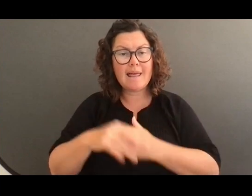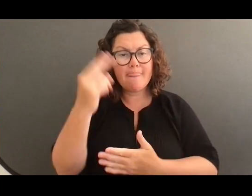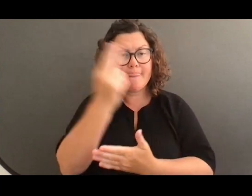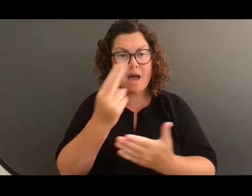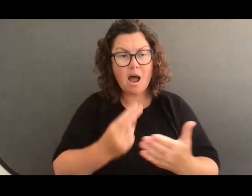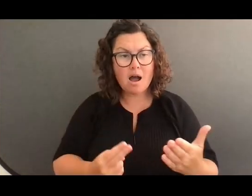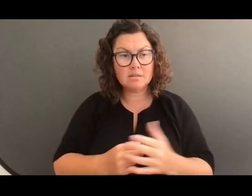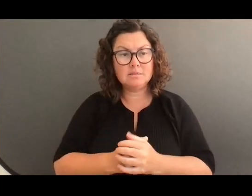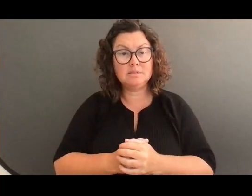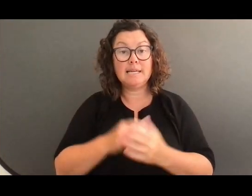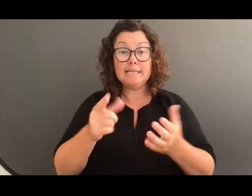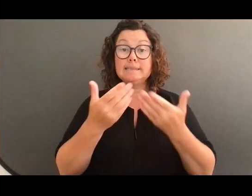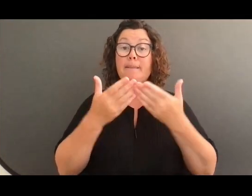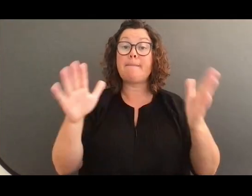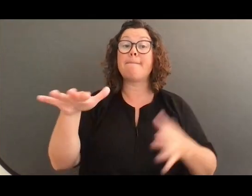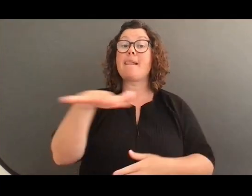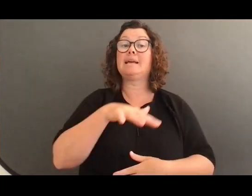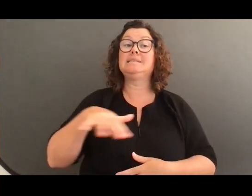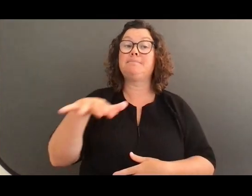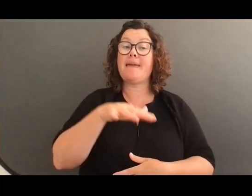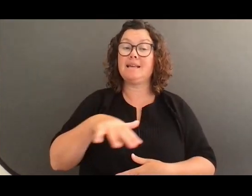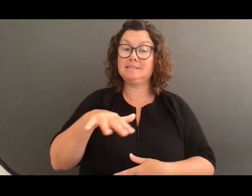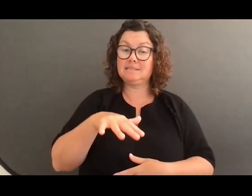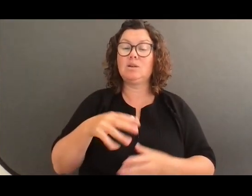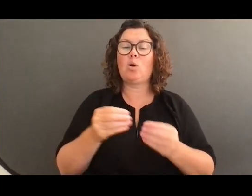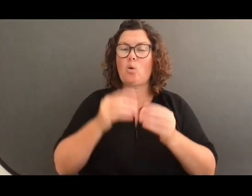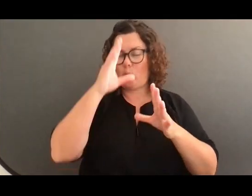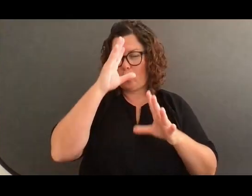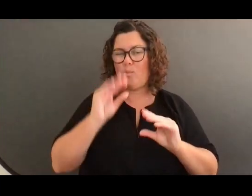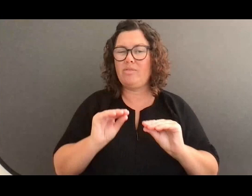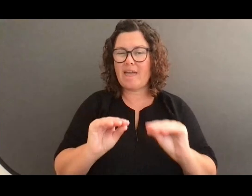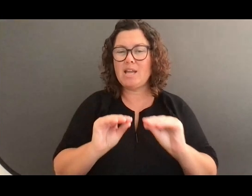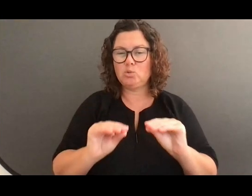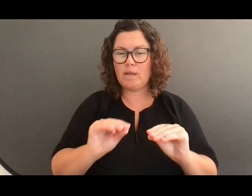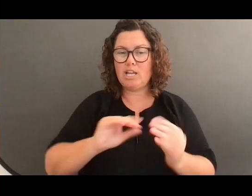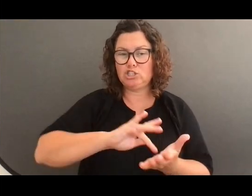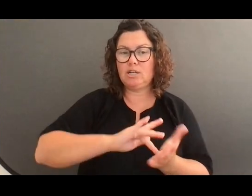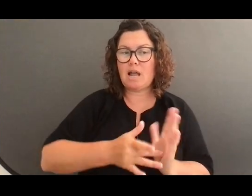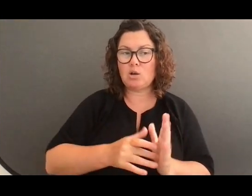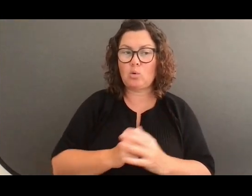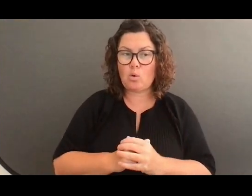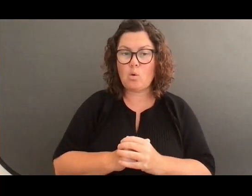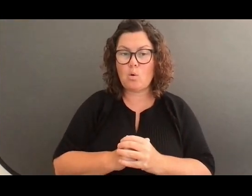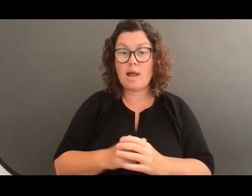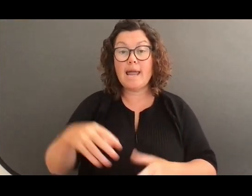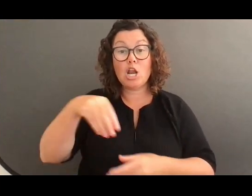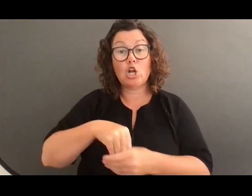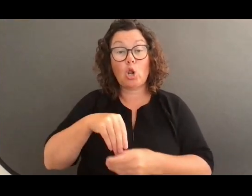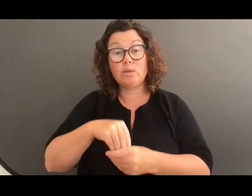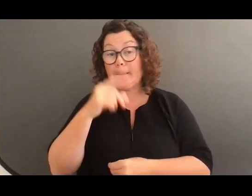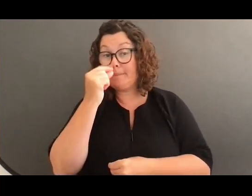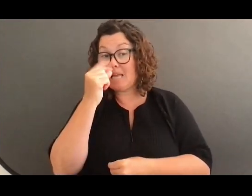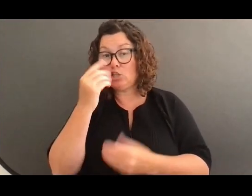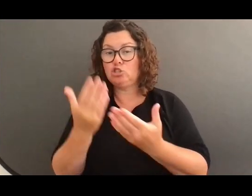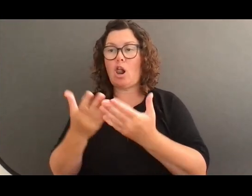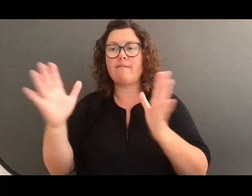core, including the possibility of public education around the potentials of creative practices. So my position